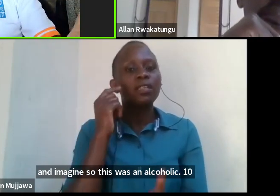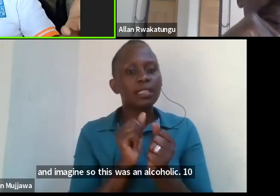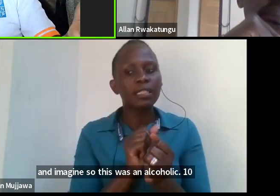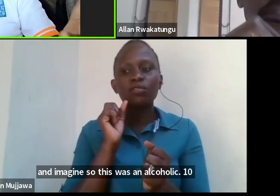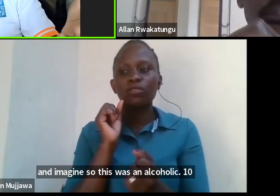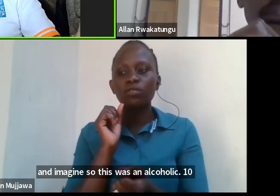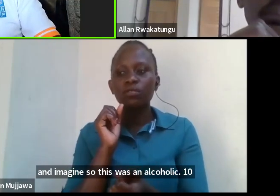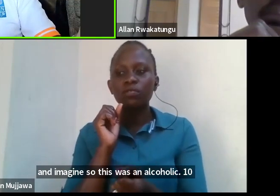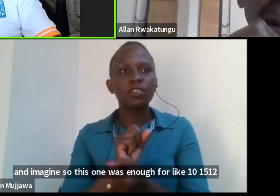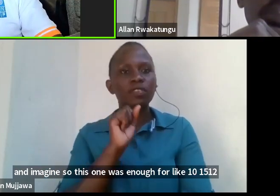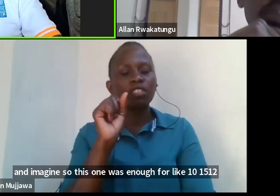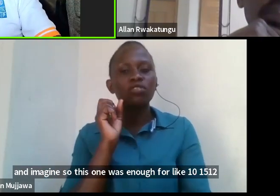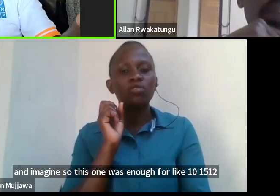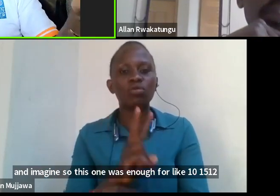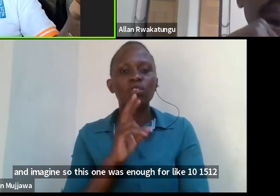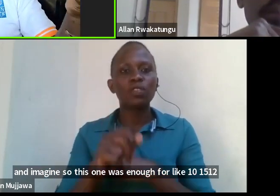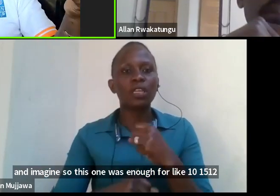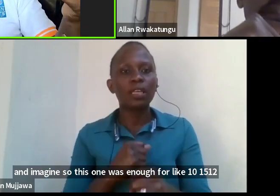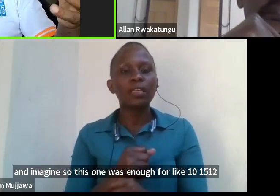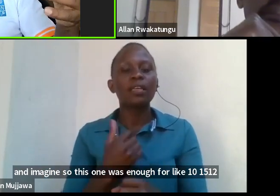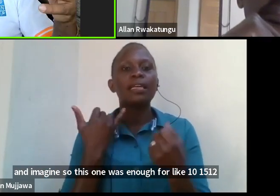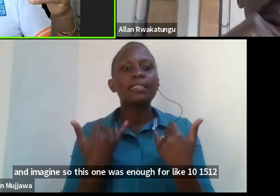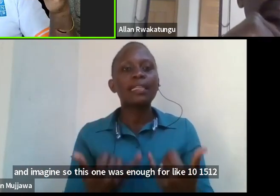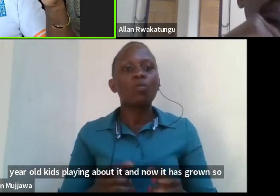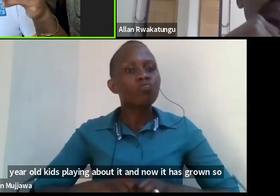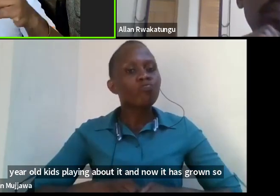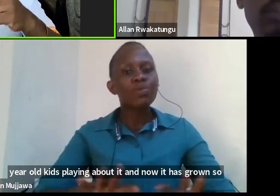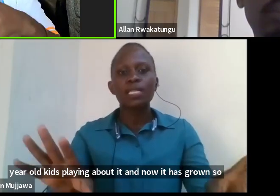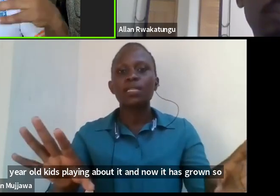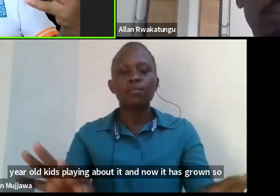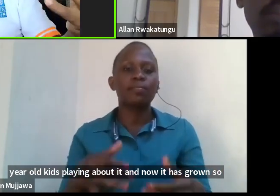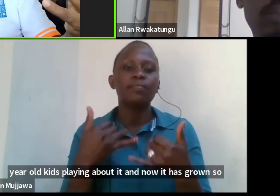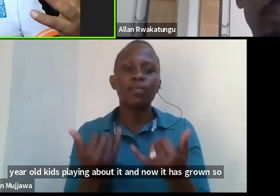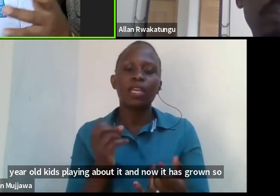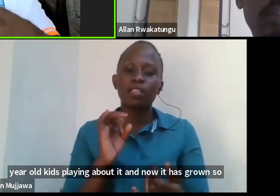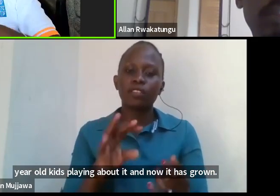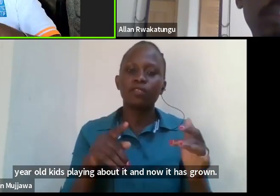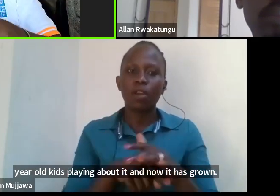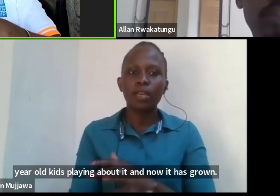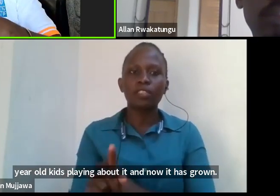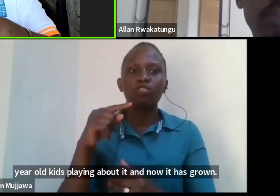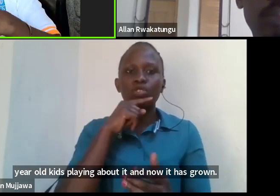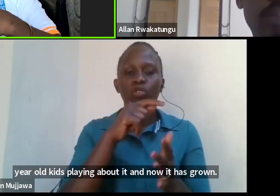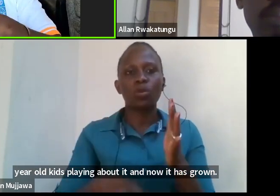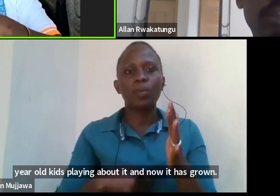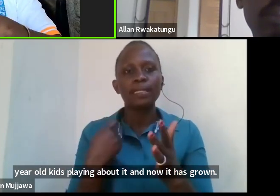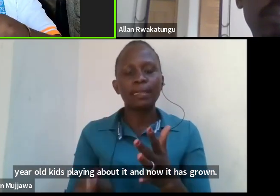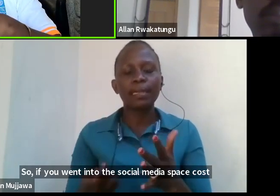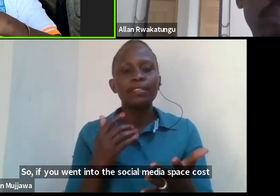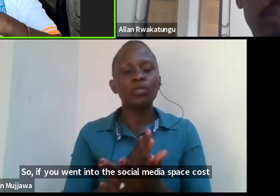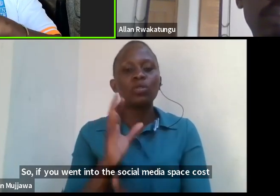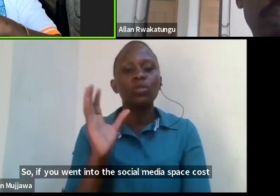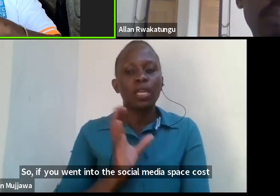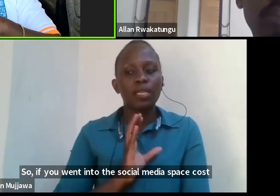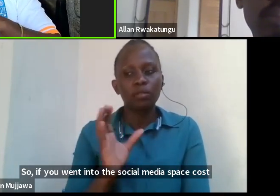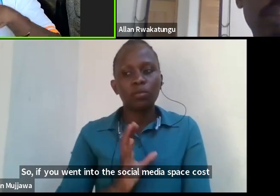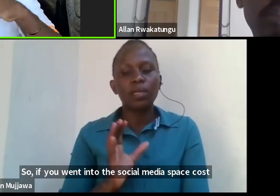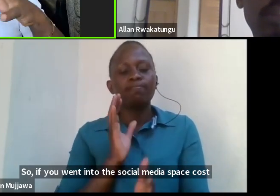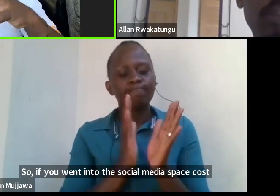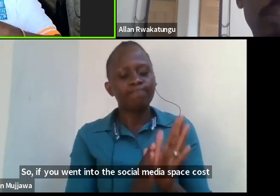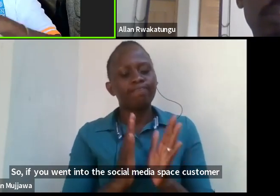12-year-old kids playing about it, and now it has grown. So if you went into the social media space, customer segmentation is very important,